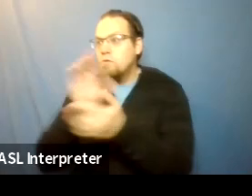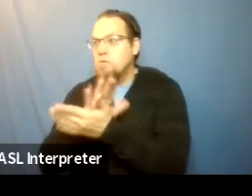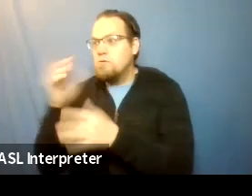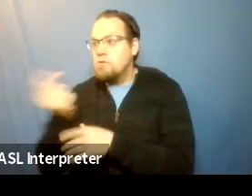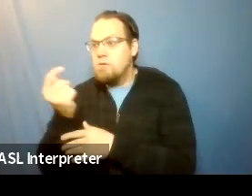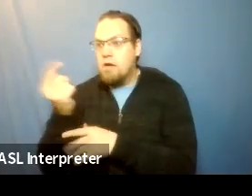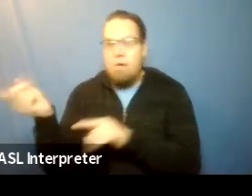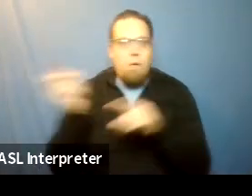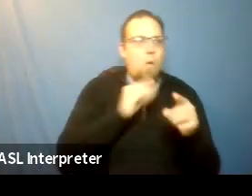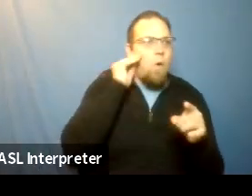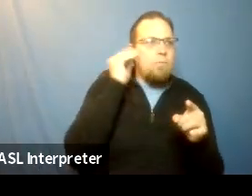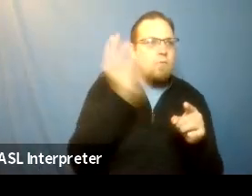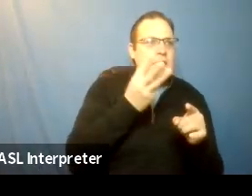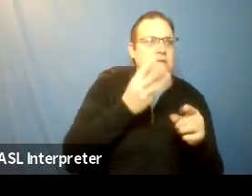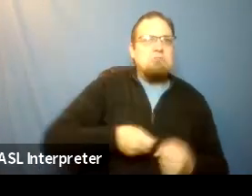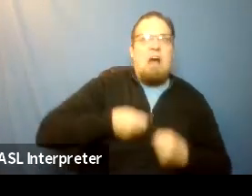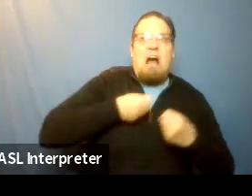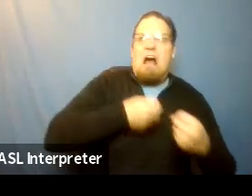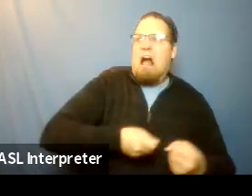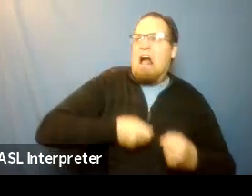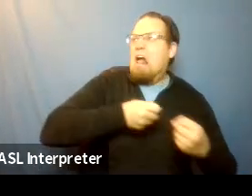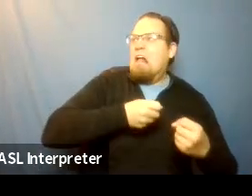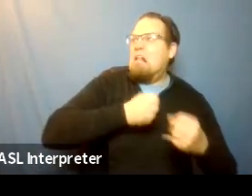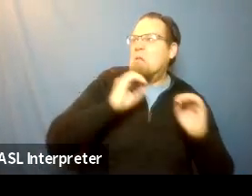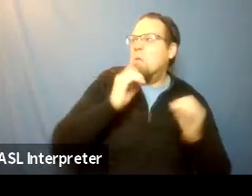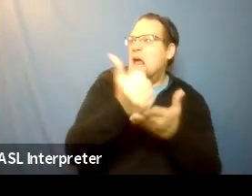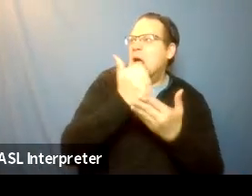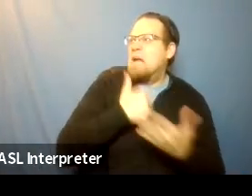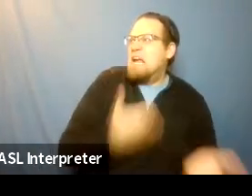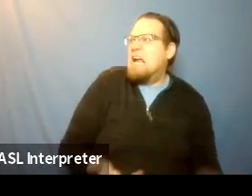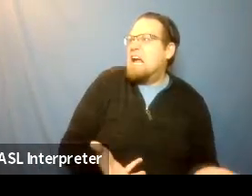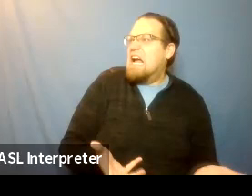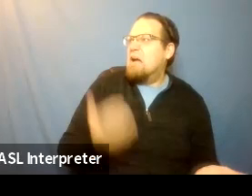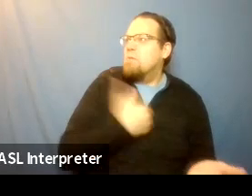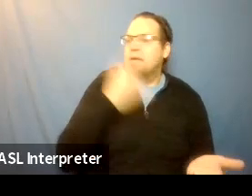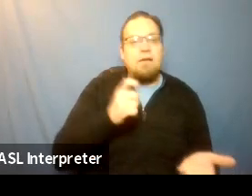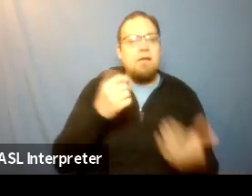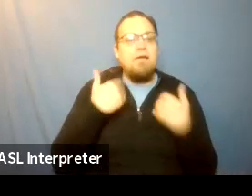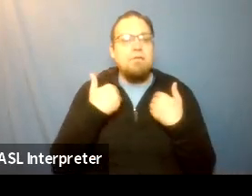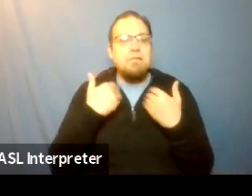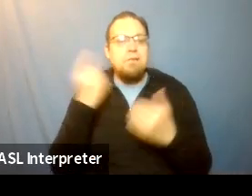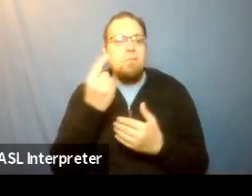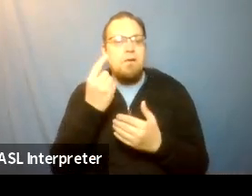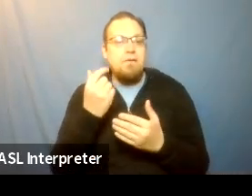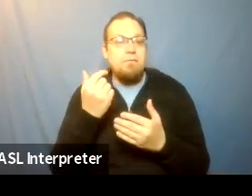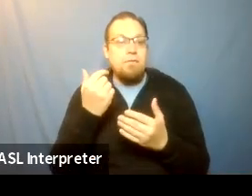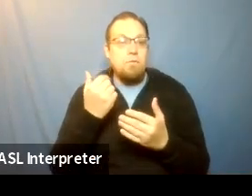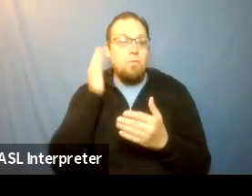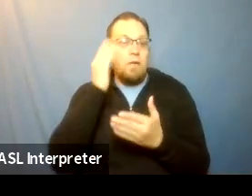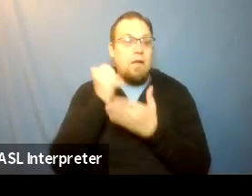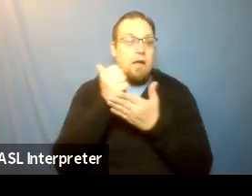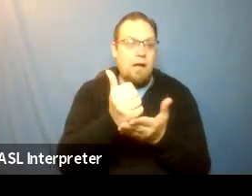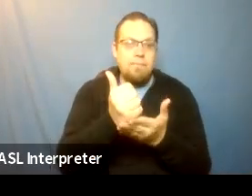and struggle with an assignment and not have somebody available. We want somebody to be available to get you unstuck and to make sure you can complete your work and complete the